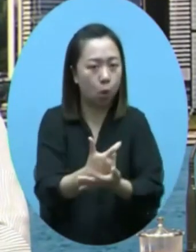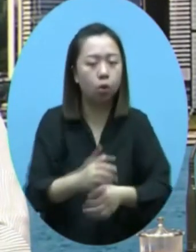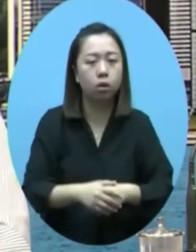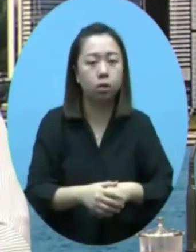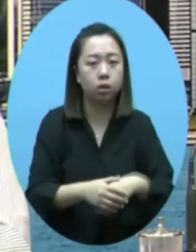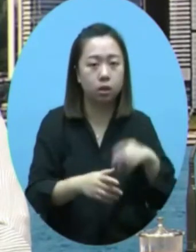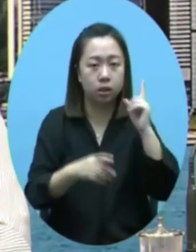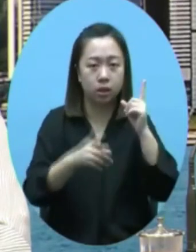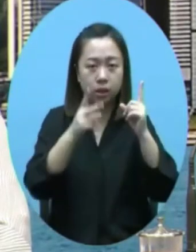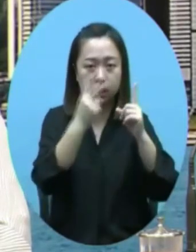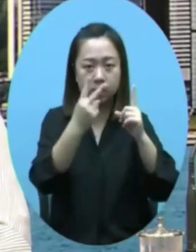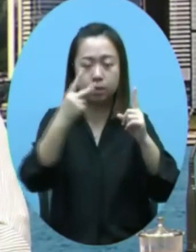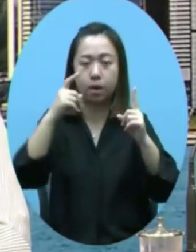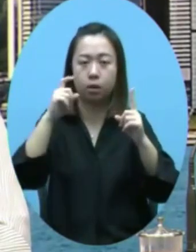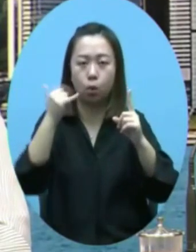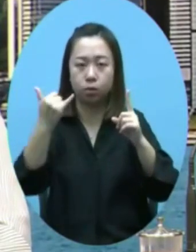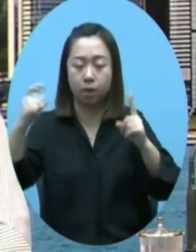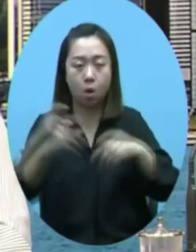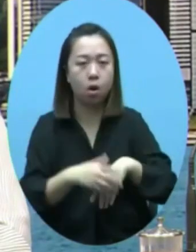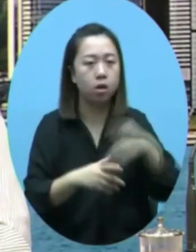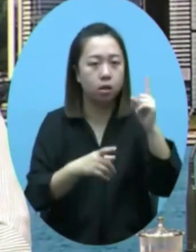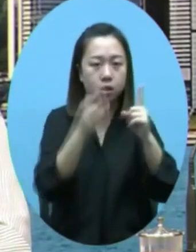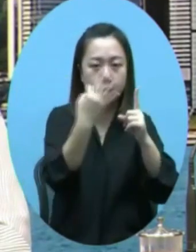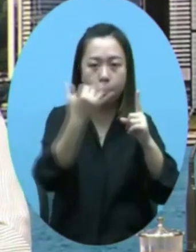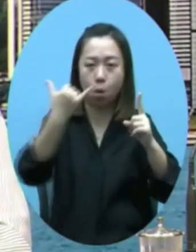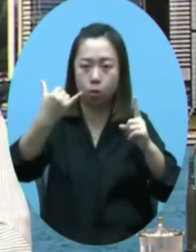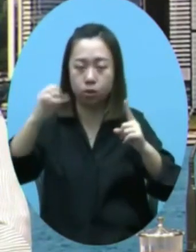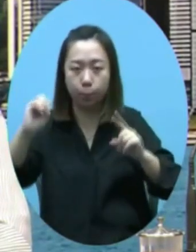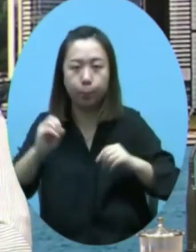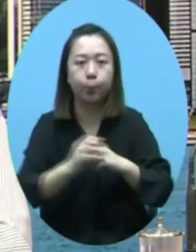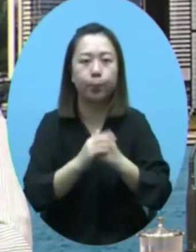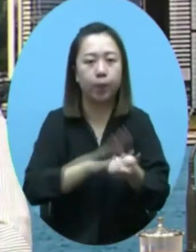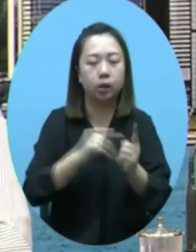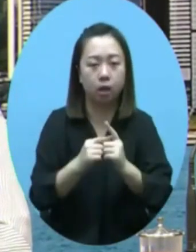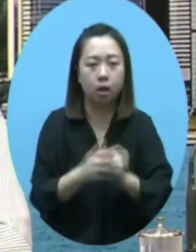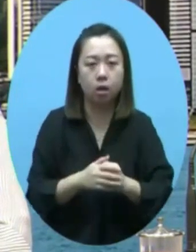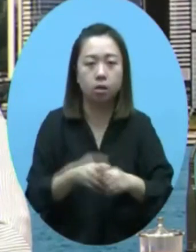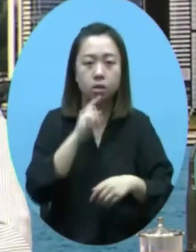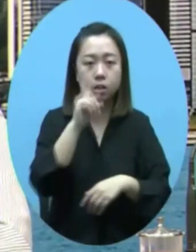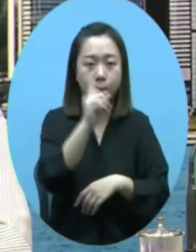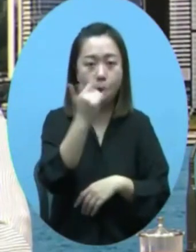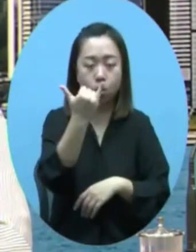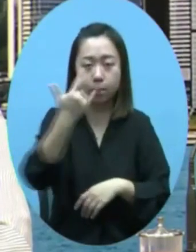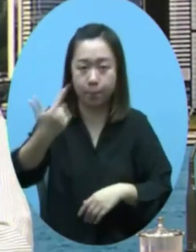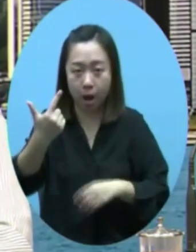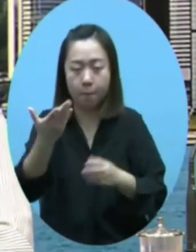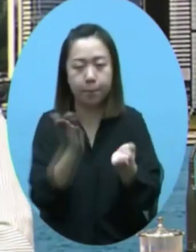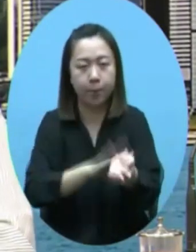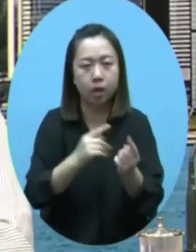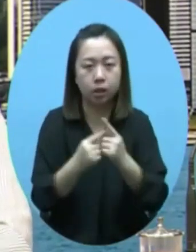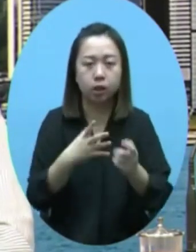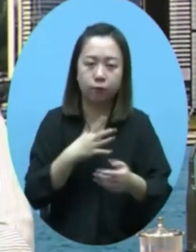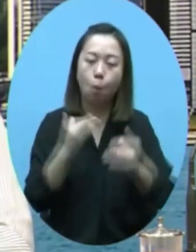in serious condition. Someone in a serious condition there are also